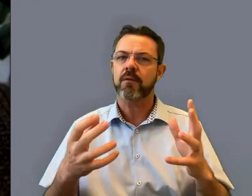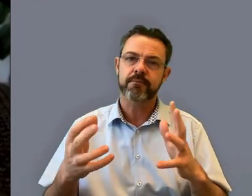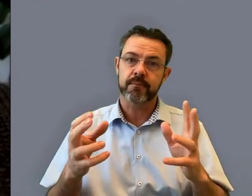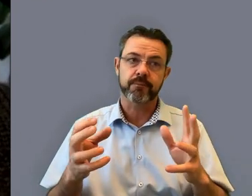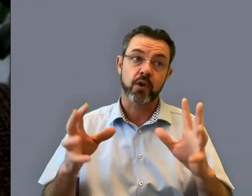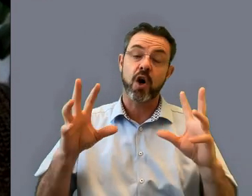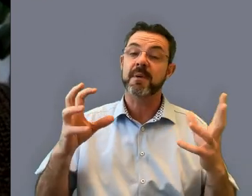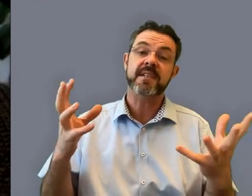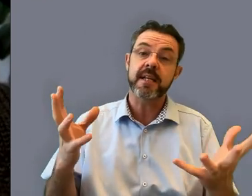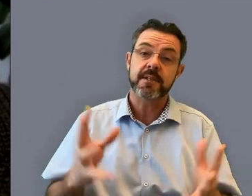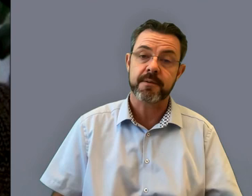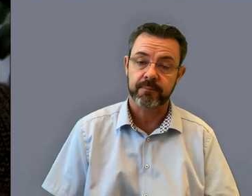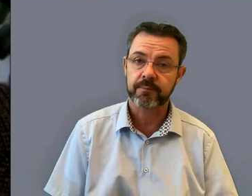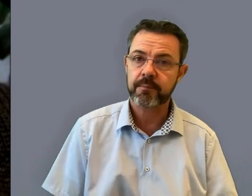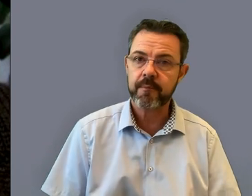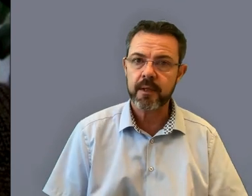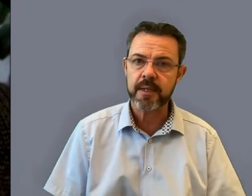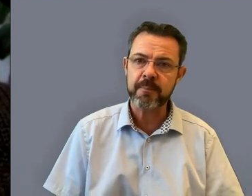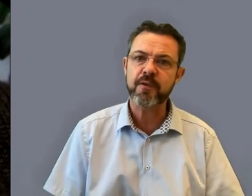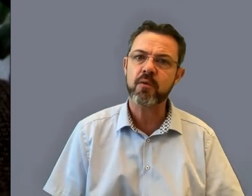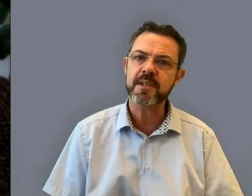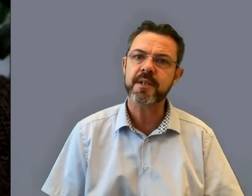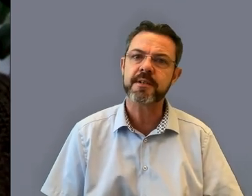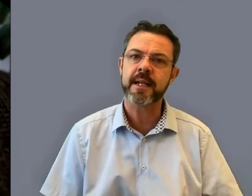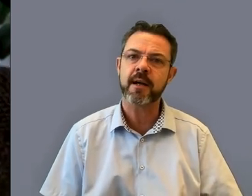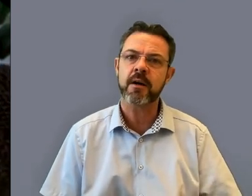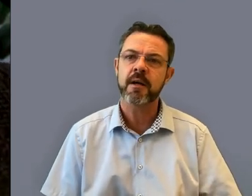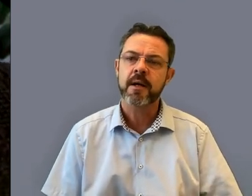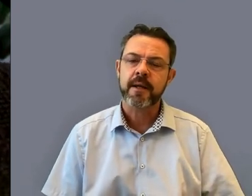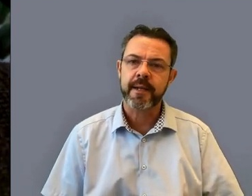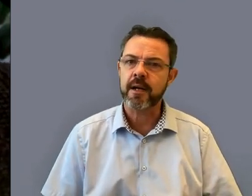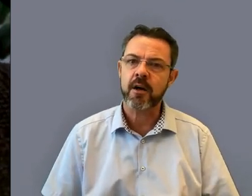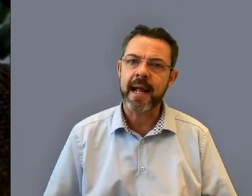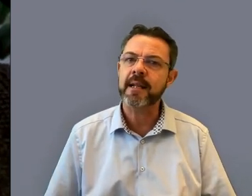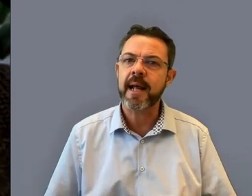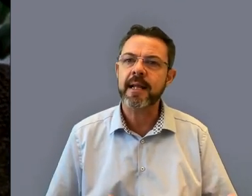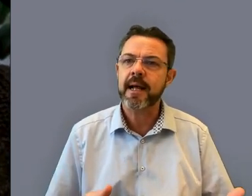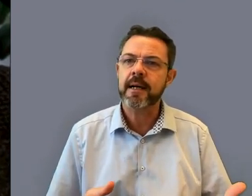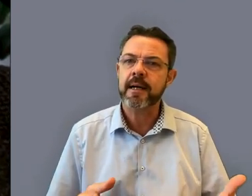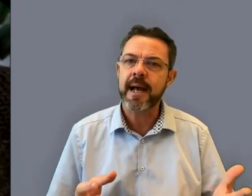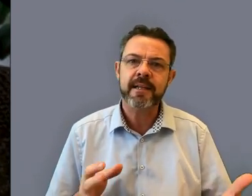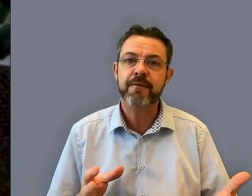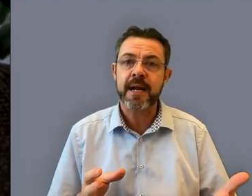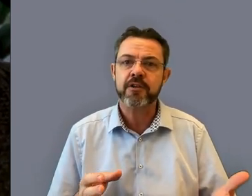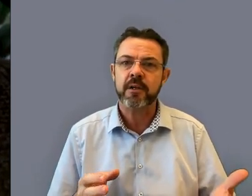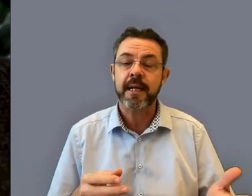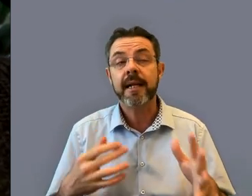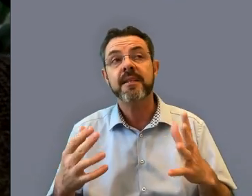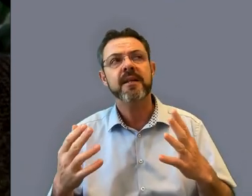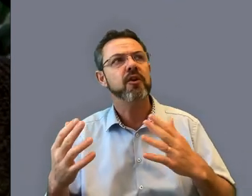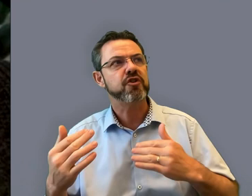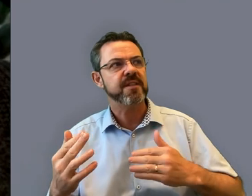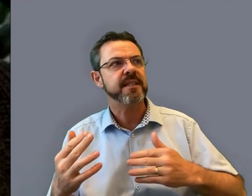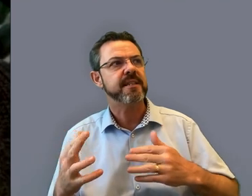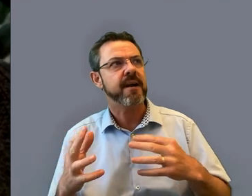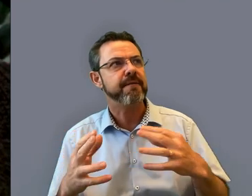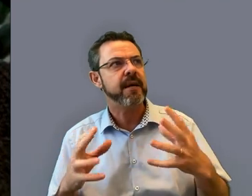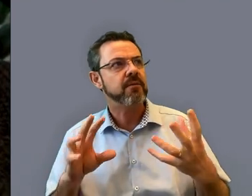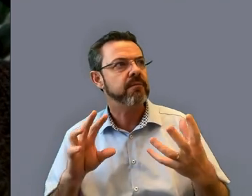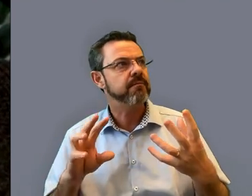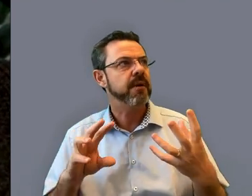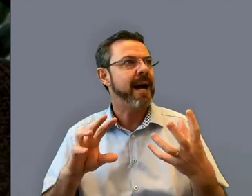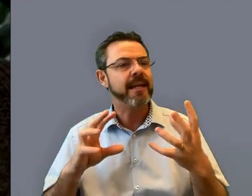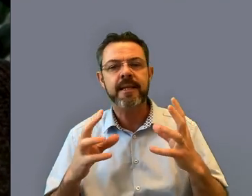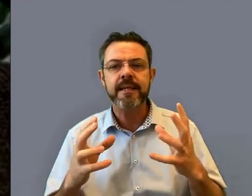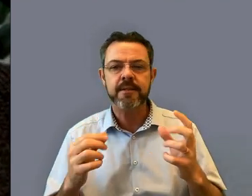kind of common sense type of heuristics that are anti-fragile? And at least in logistics, I